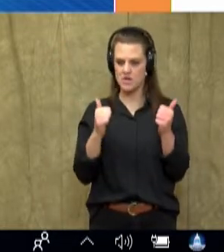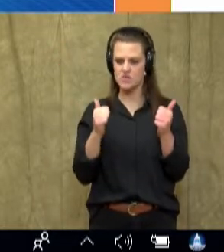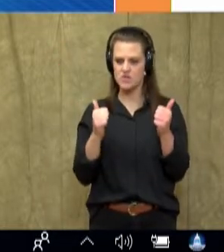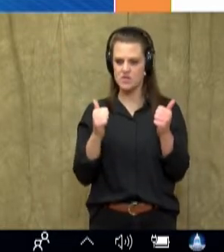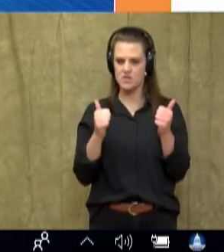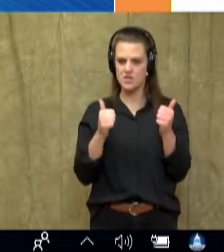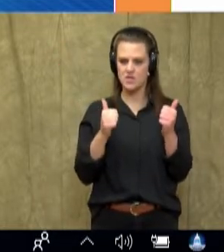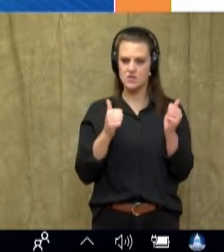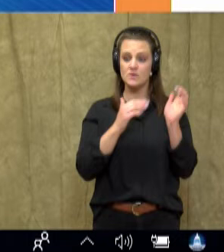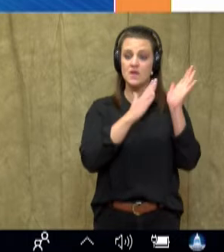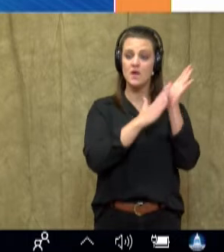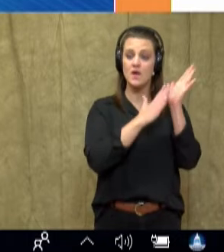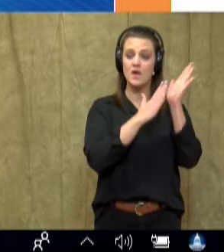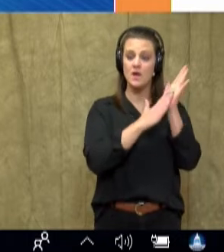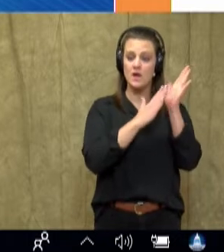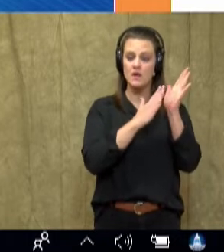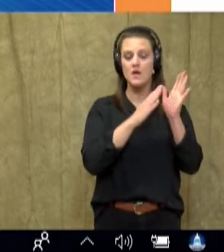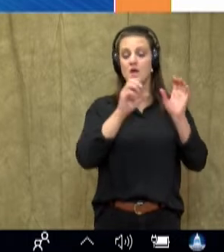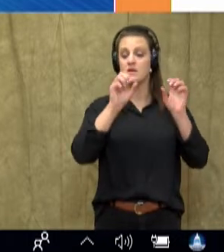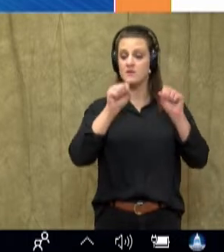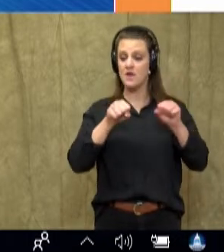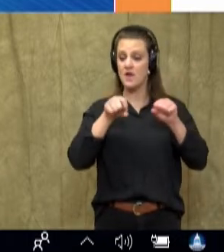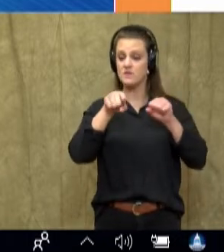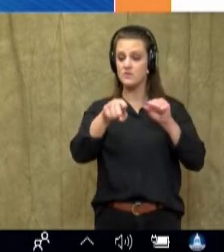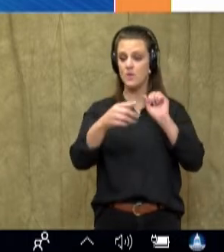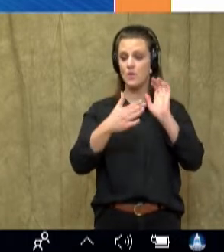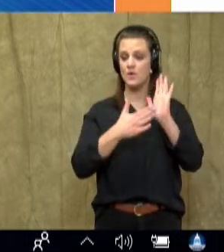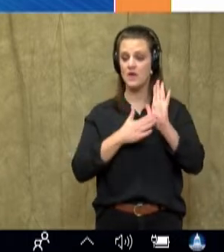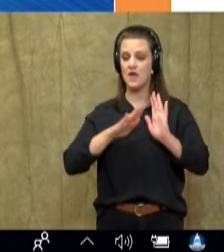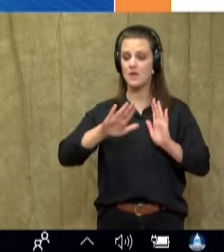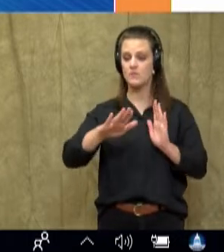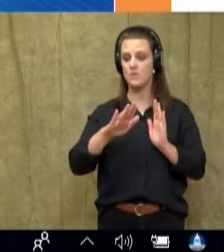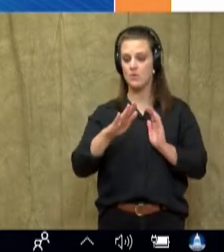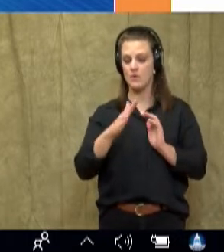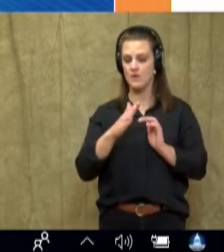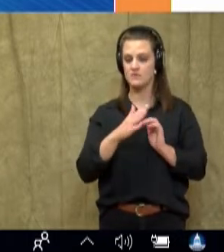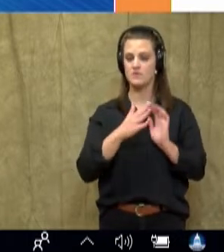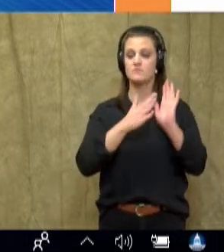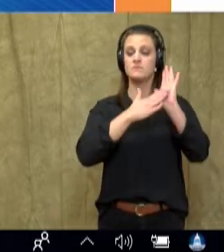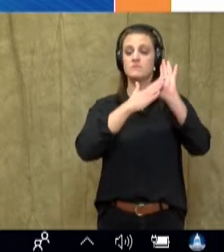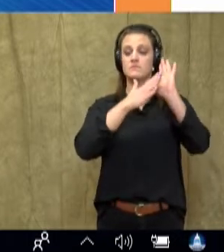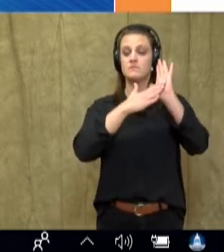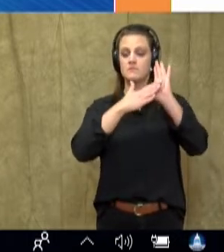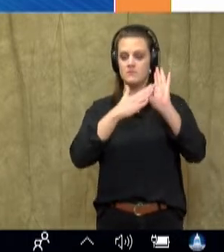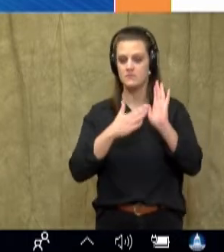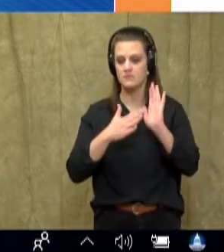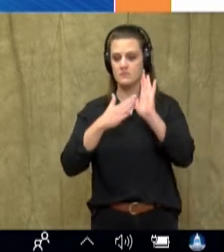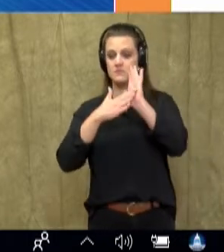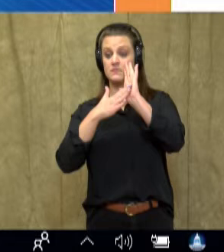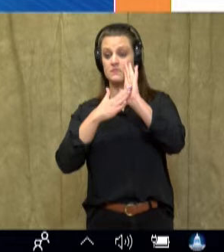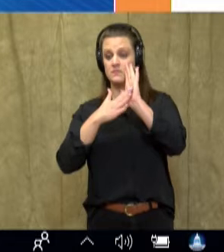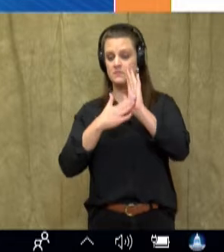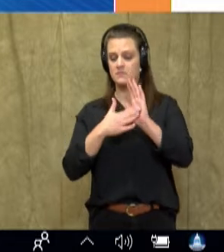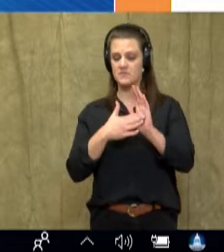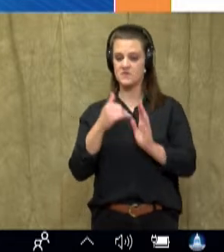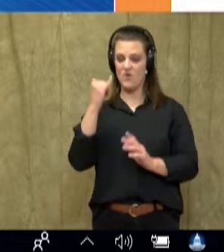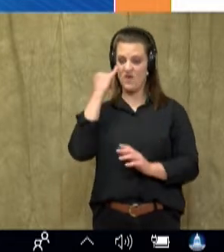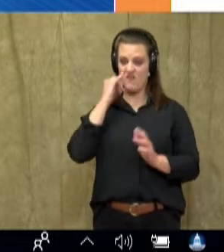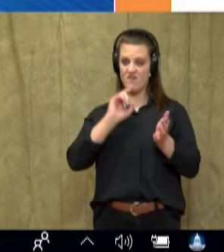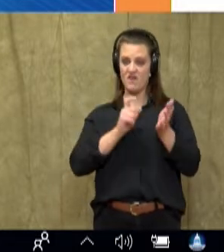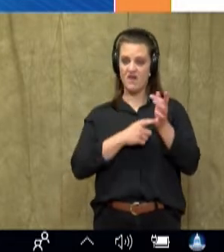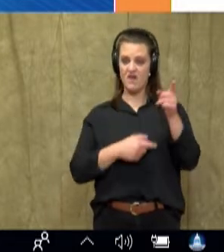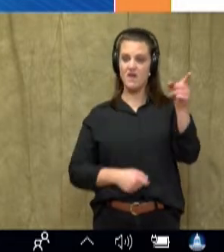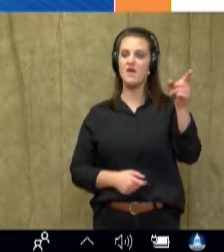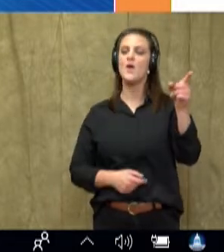which example it is. Can you clap your... If you said the first